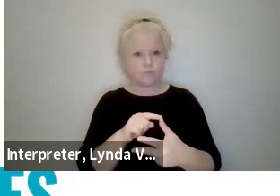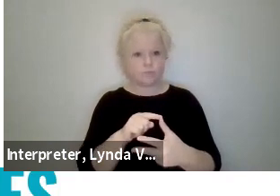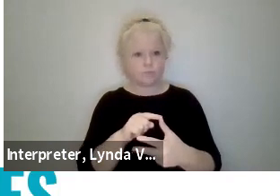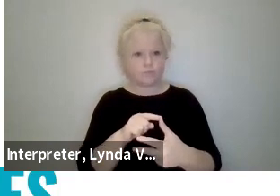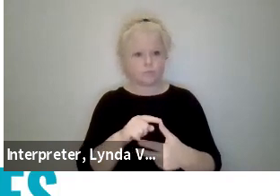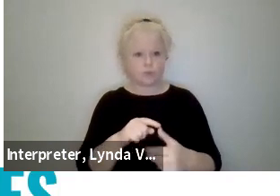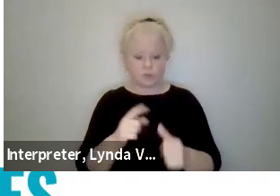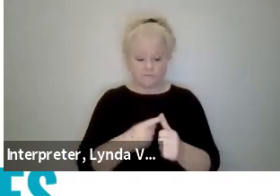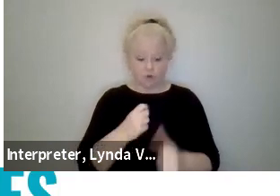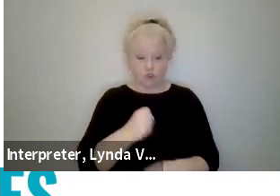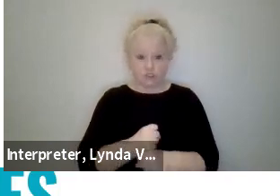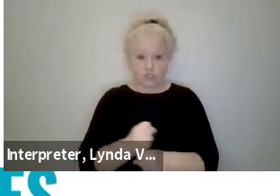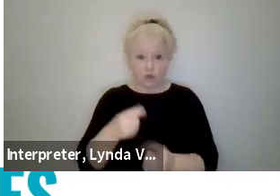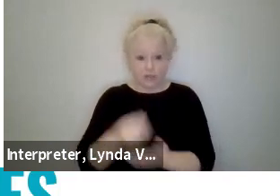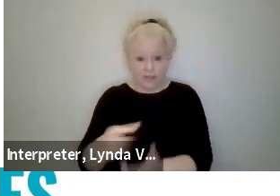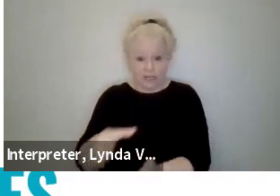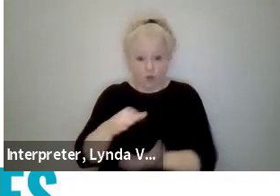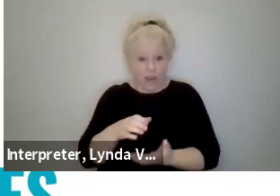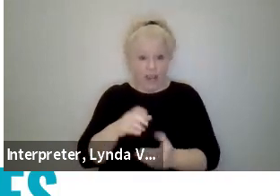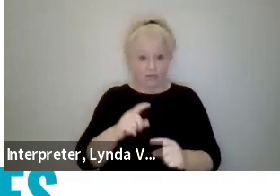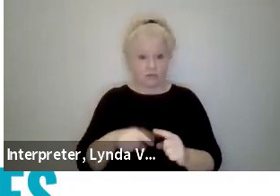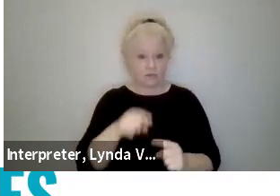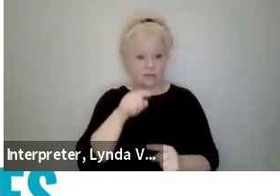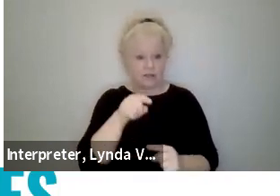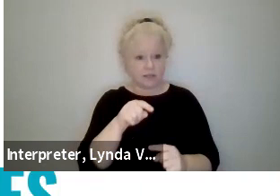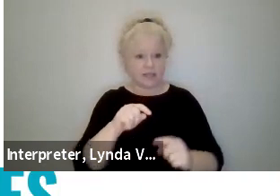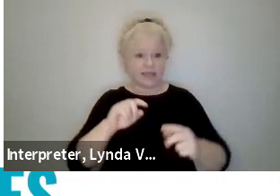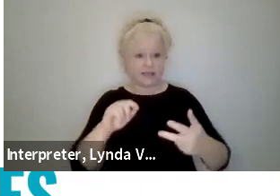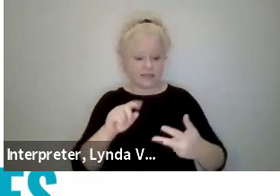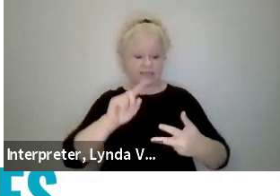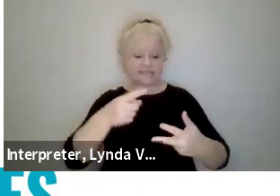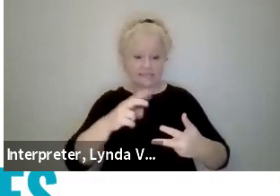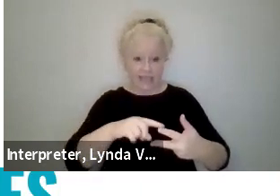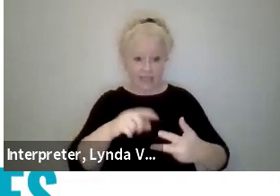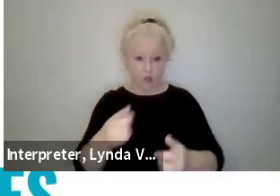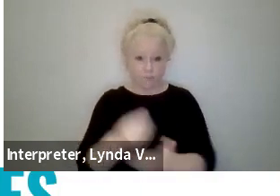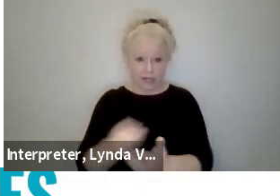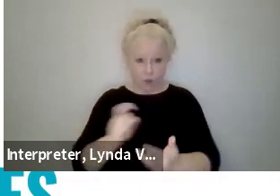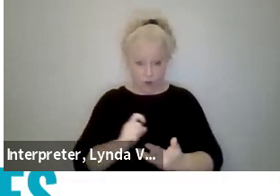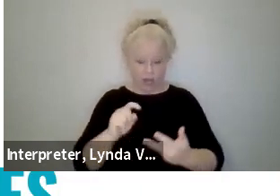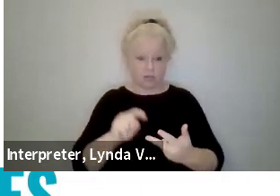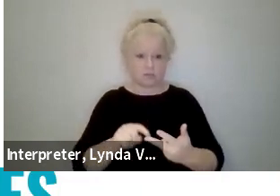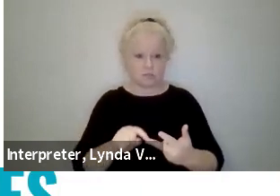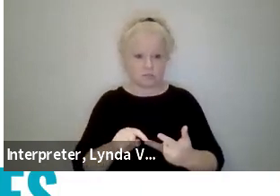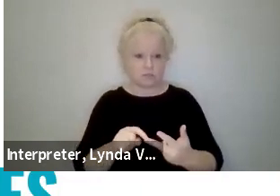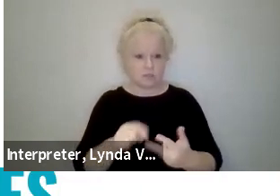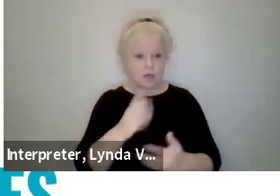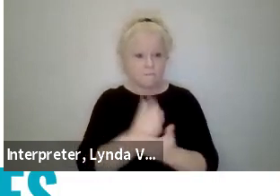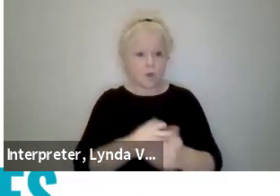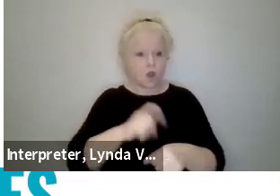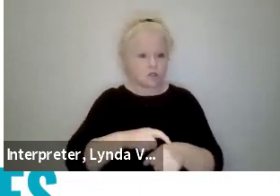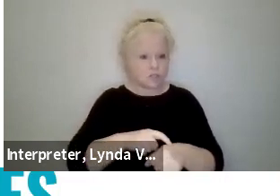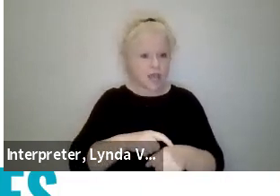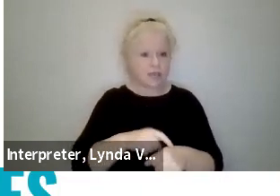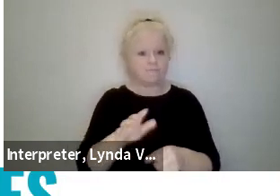of the grant. The second row is for participants that were employed during year 2. We can see that part-time and